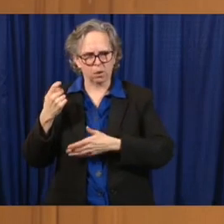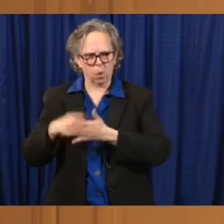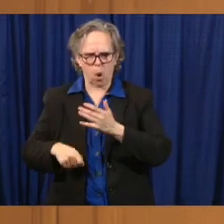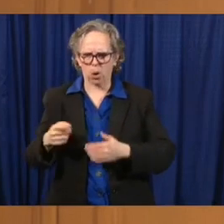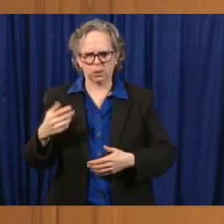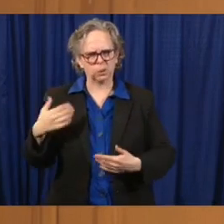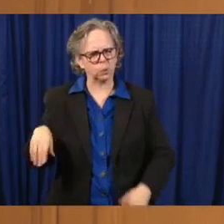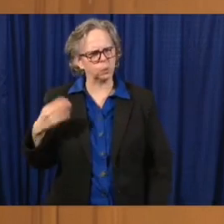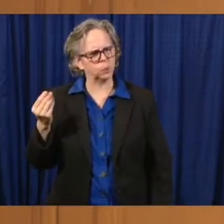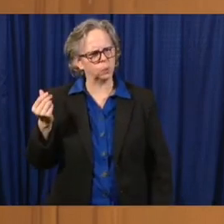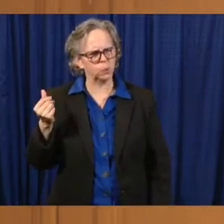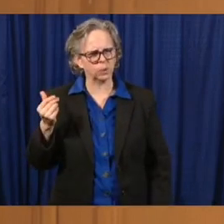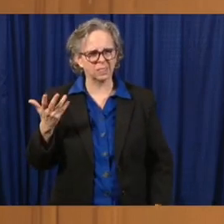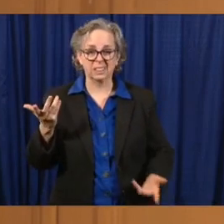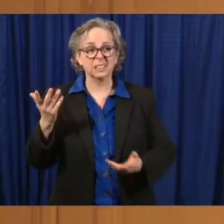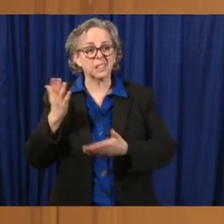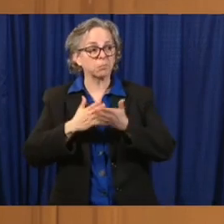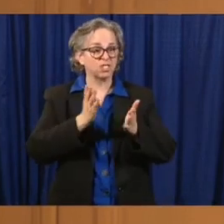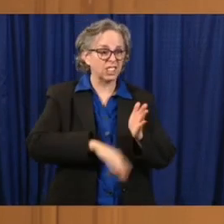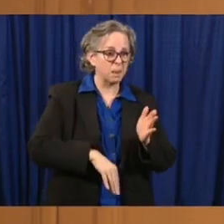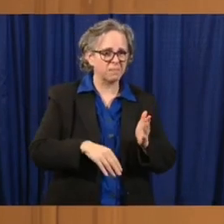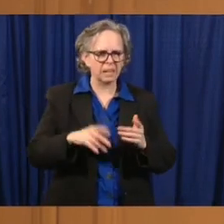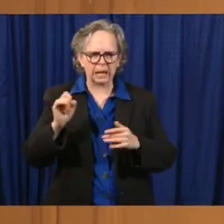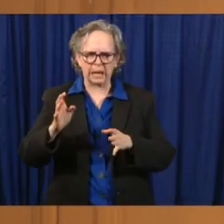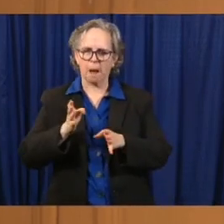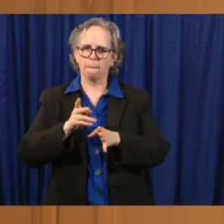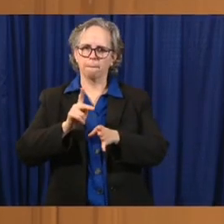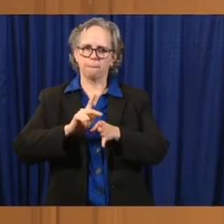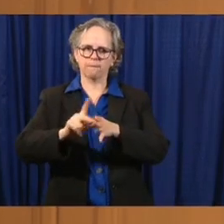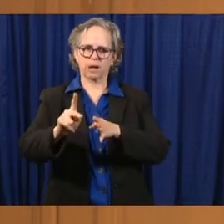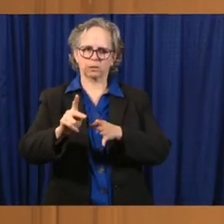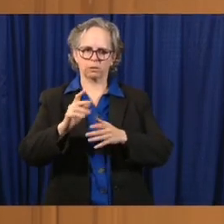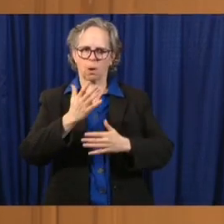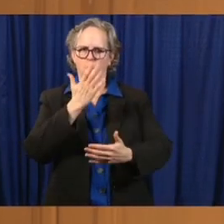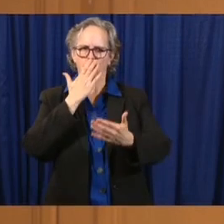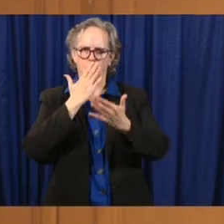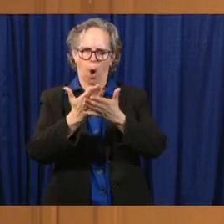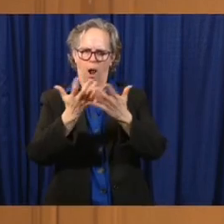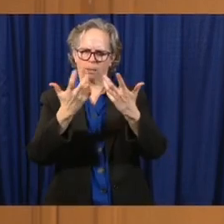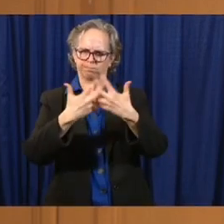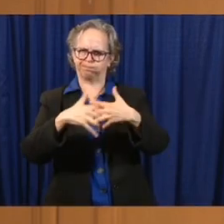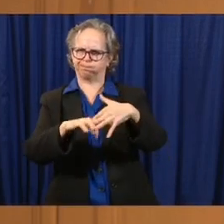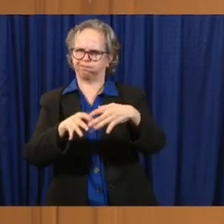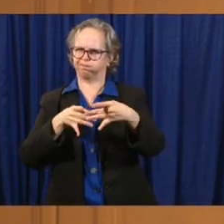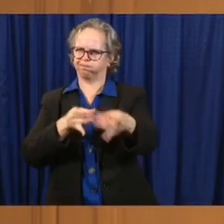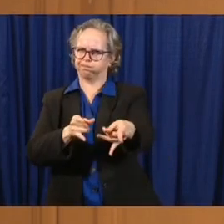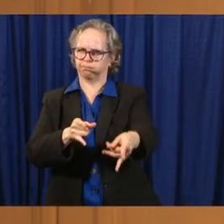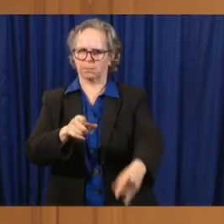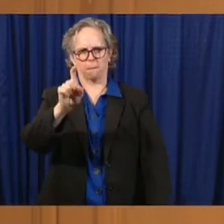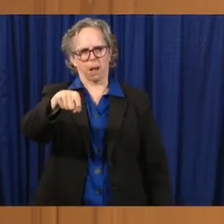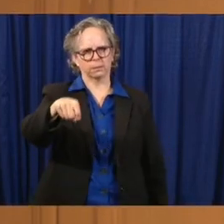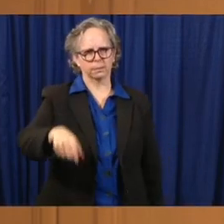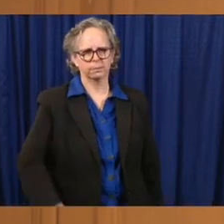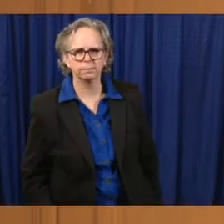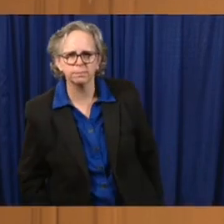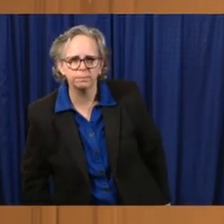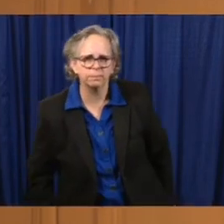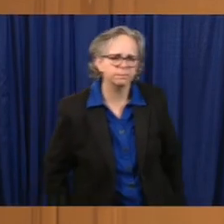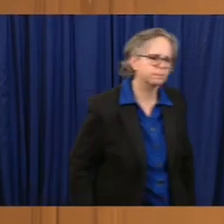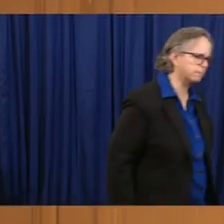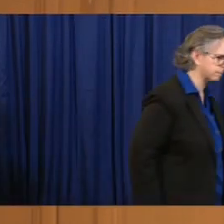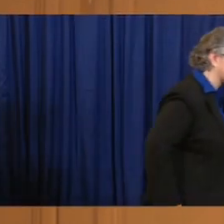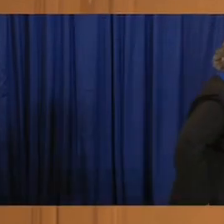Johns Hopkins, is really talking about how we fund the state and local epidemiology that's needed. Compared to a lot of these